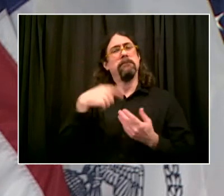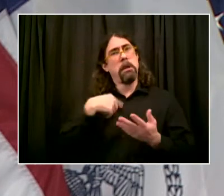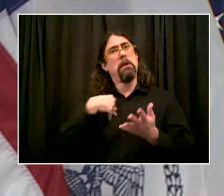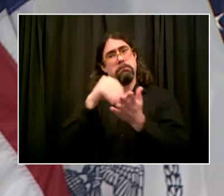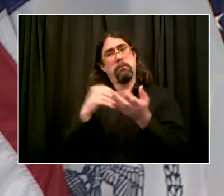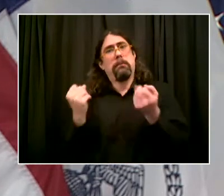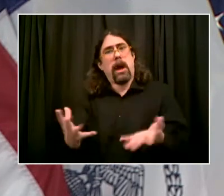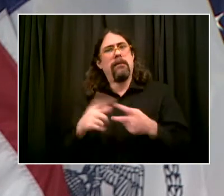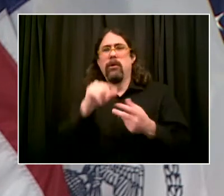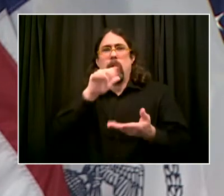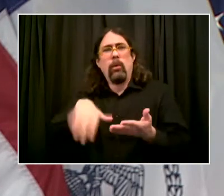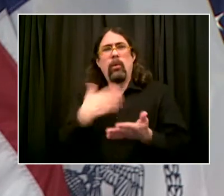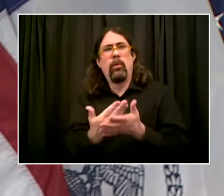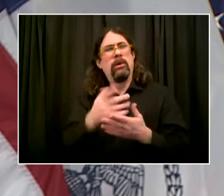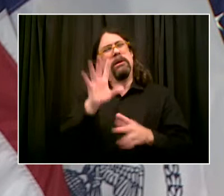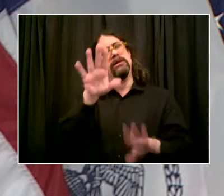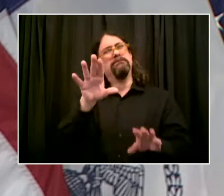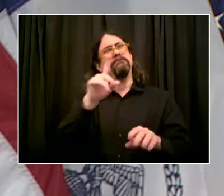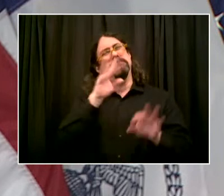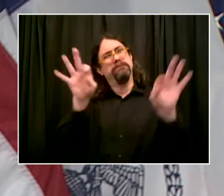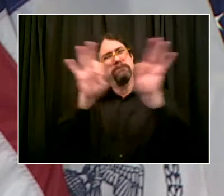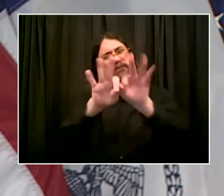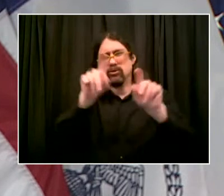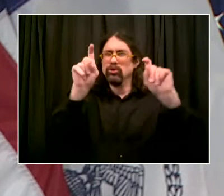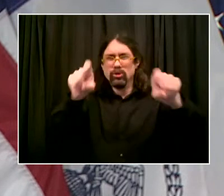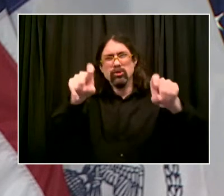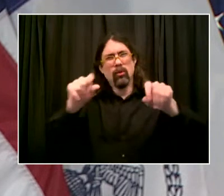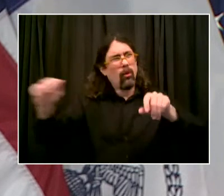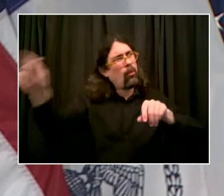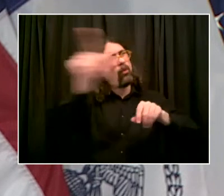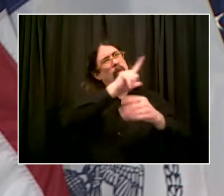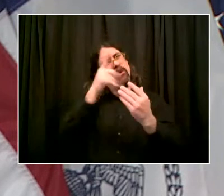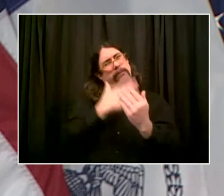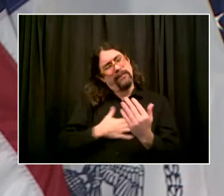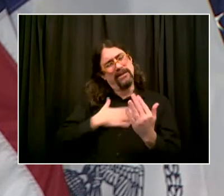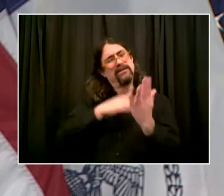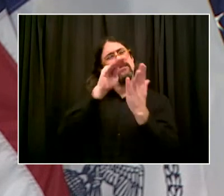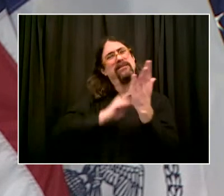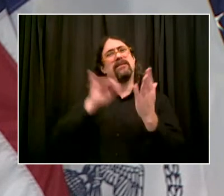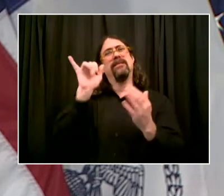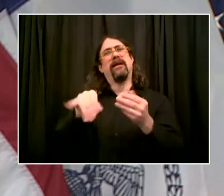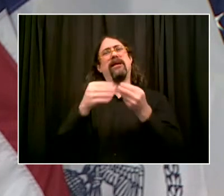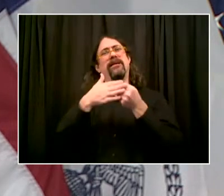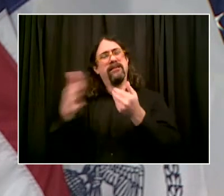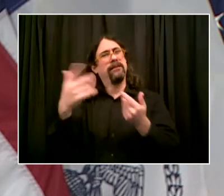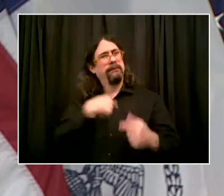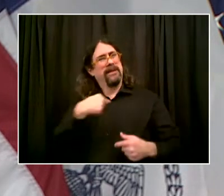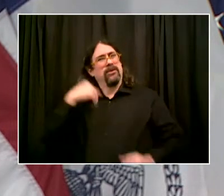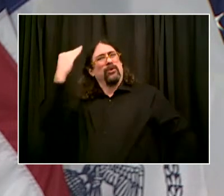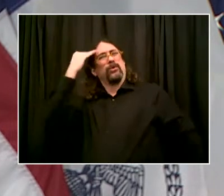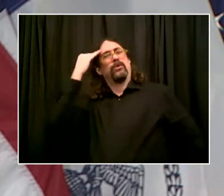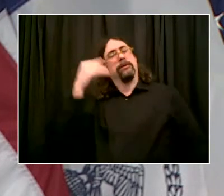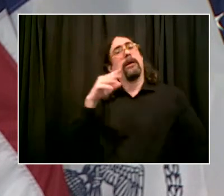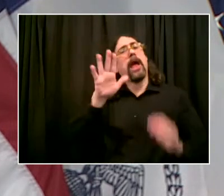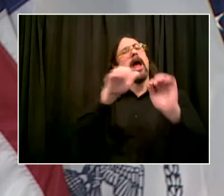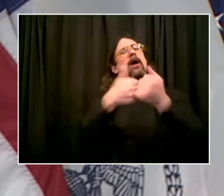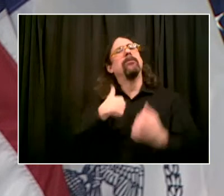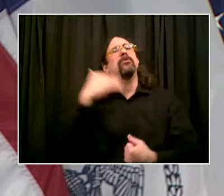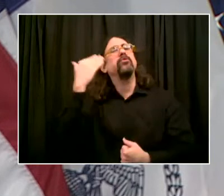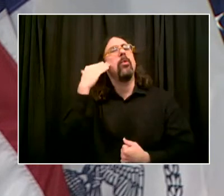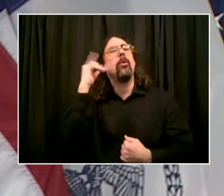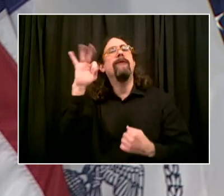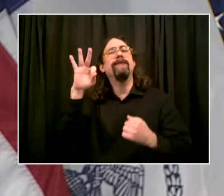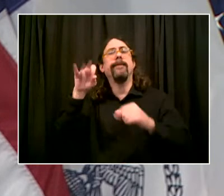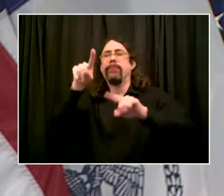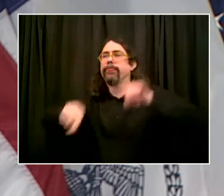folks who we just don't have clear information on what their demographic background is. But the information we do have